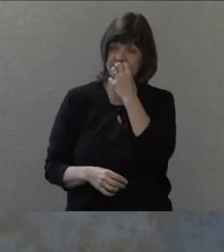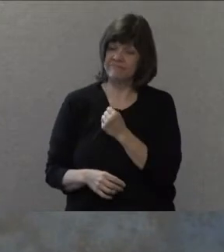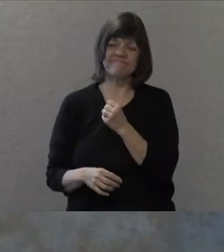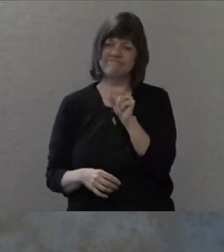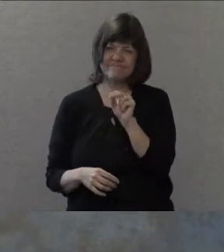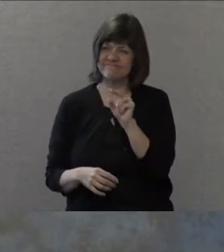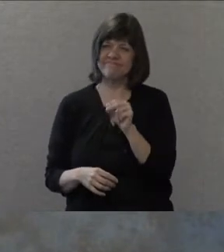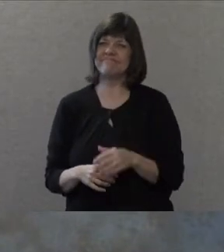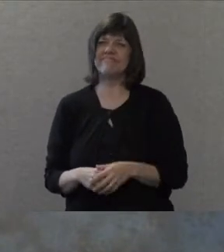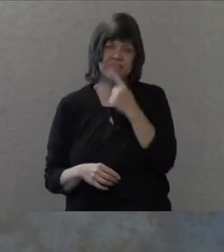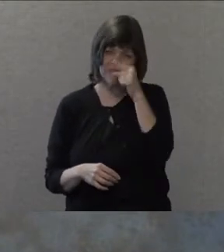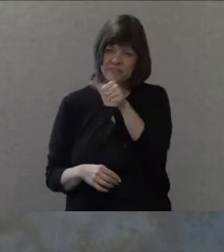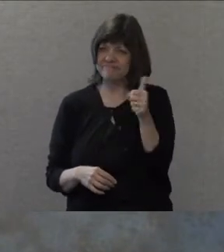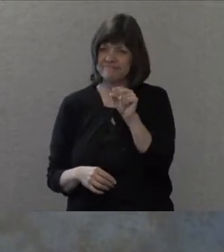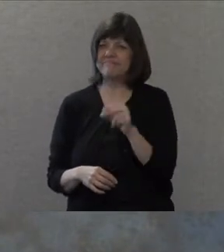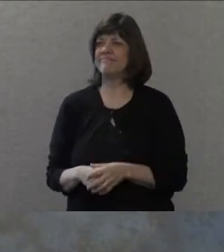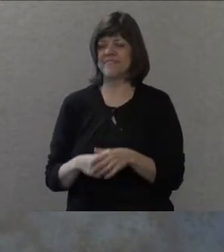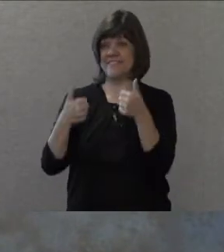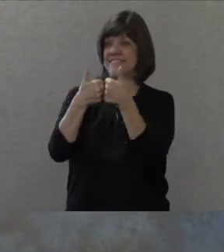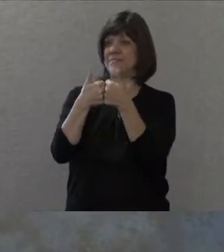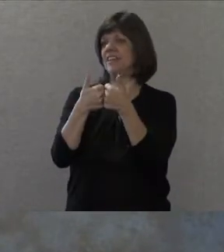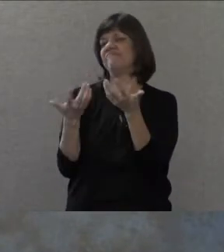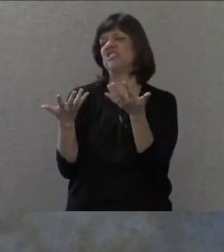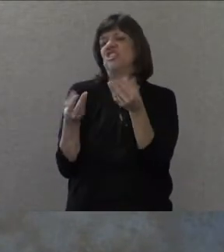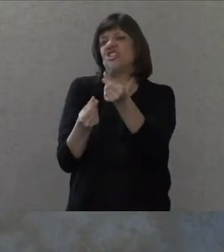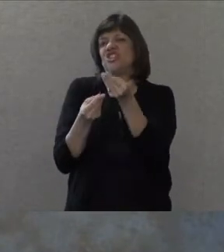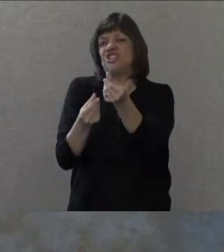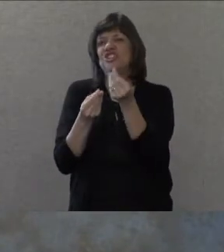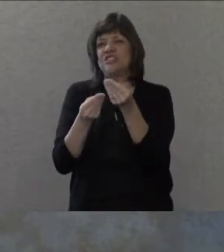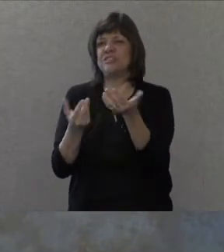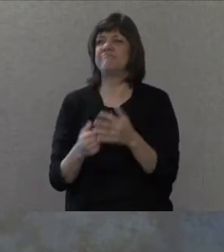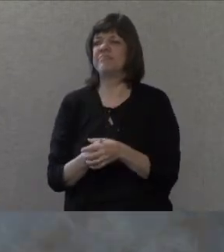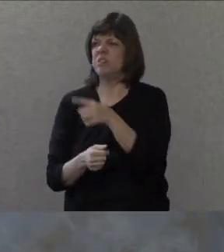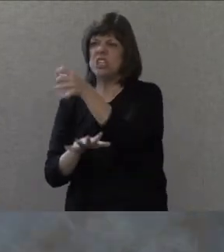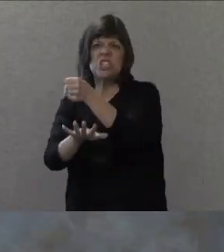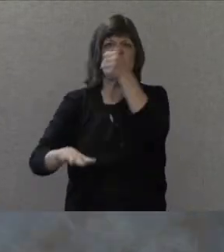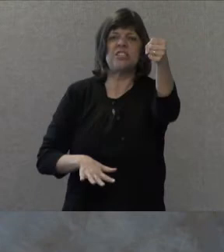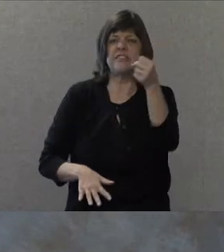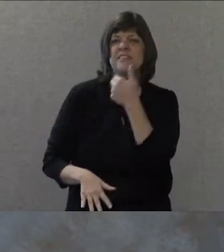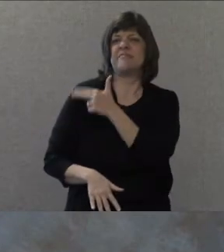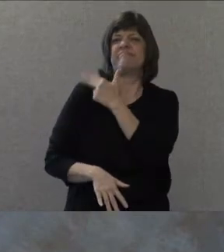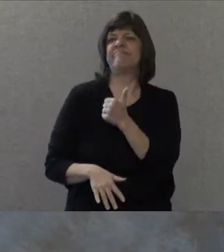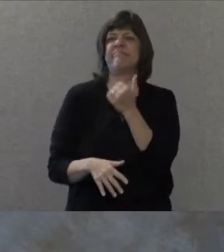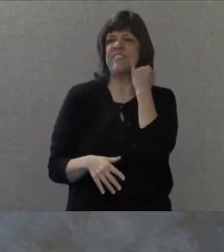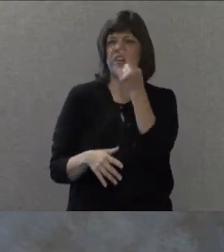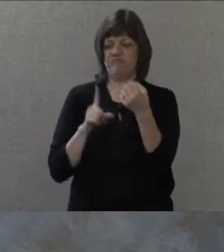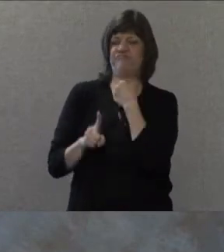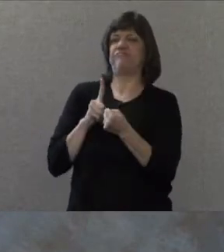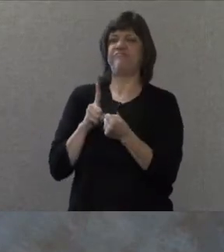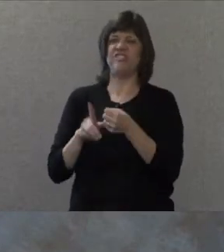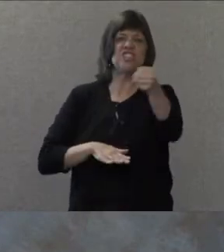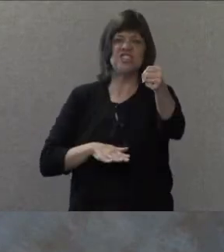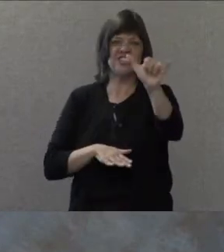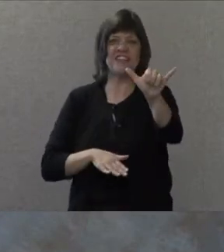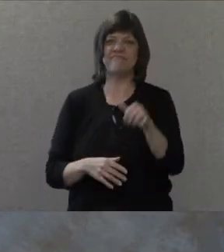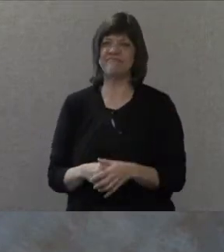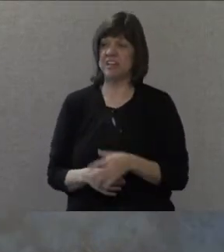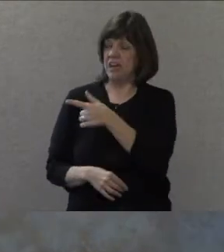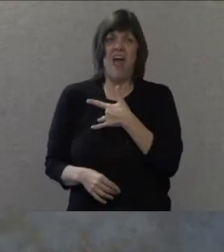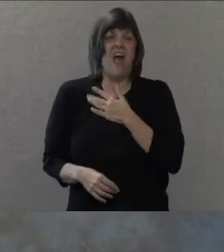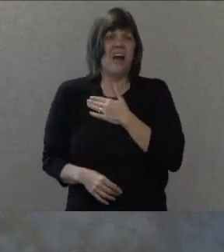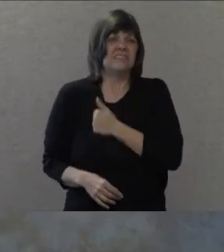just don't care really for the other person. They're just playing a game or something. They'll send you in the hospital if you get